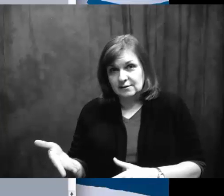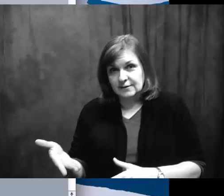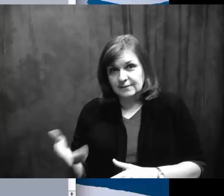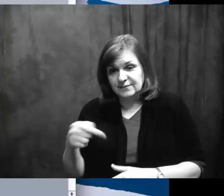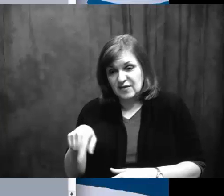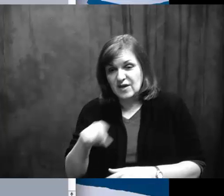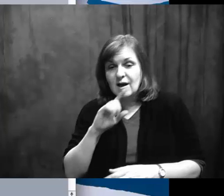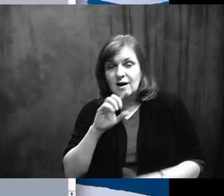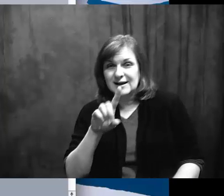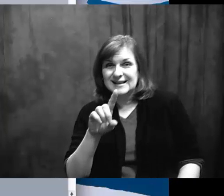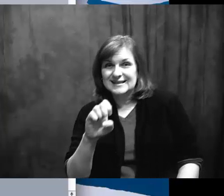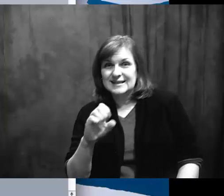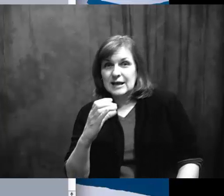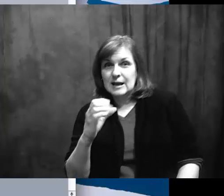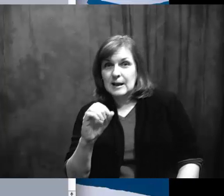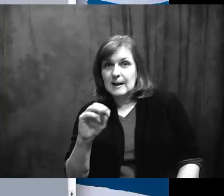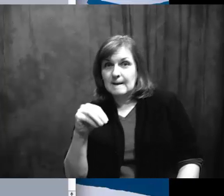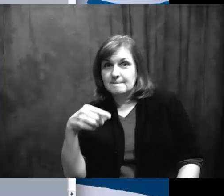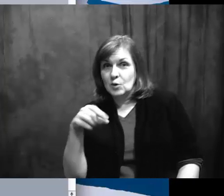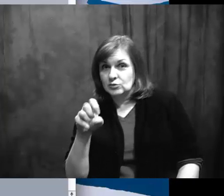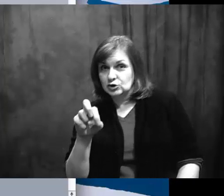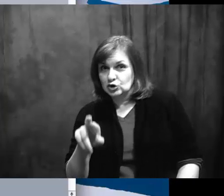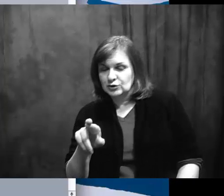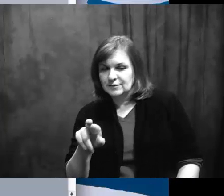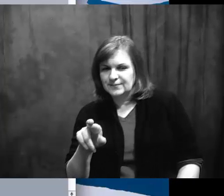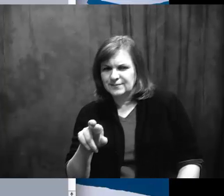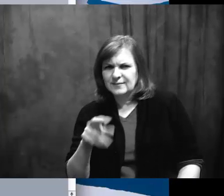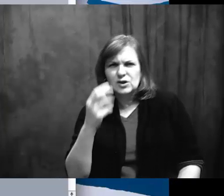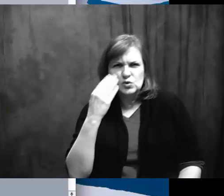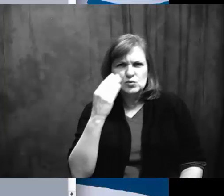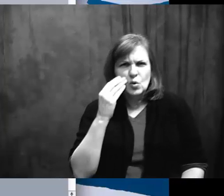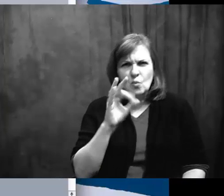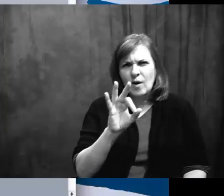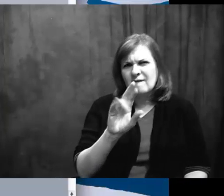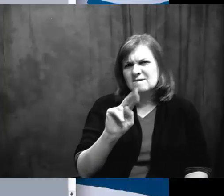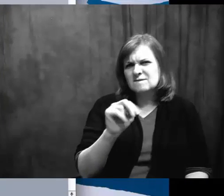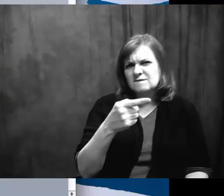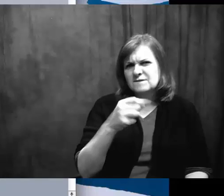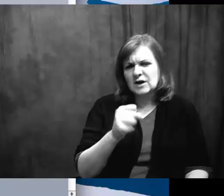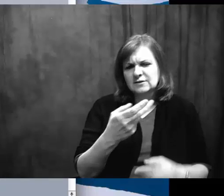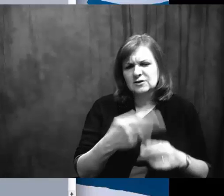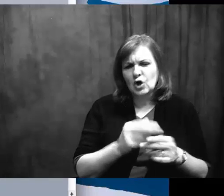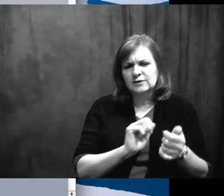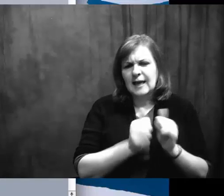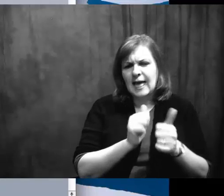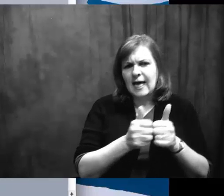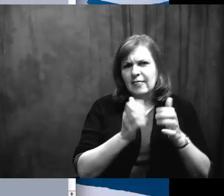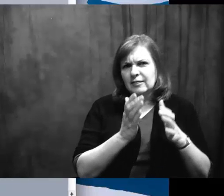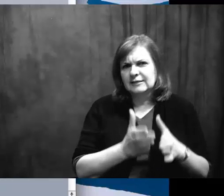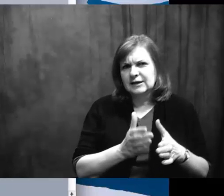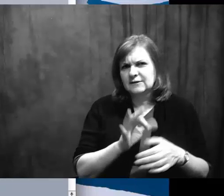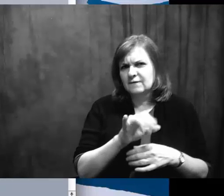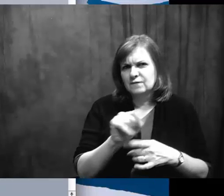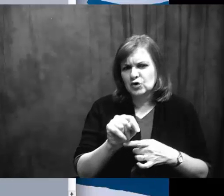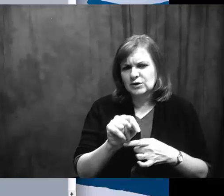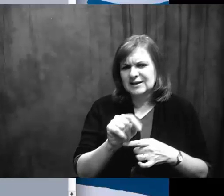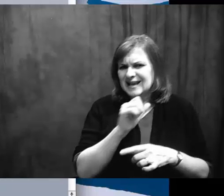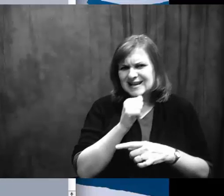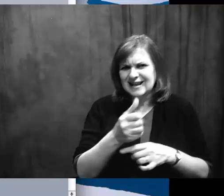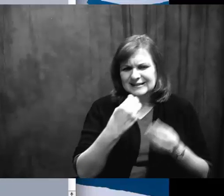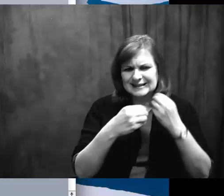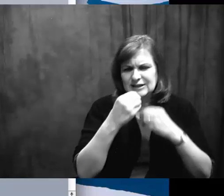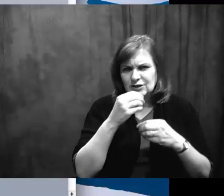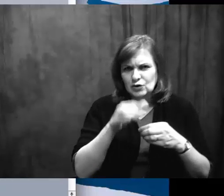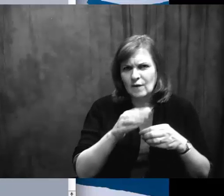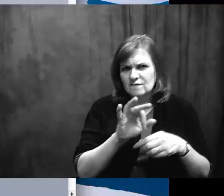They're decomposers. So yes, I know you can get athlete's foot and it works on your feet and